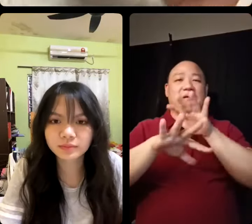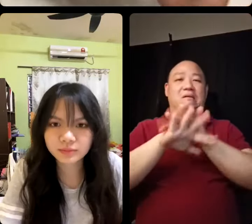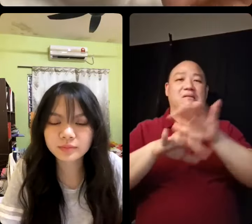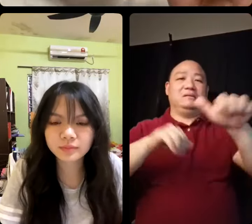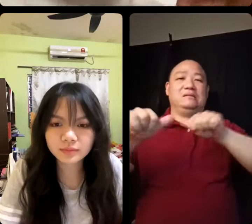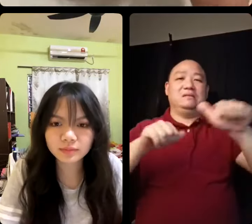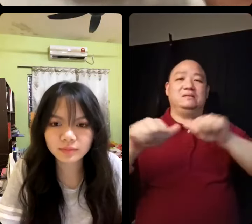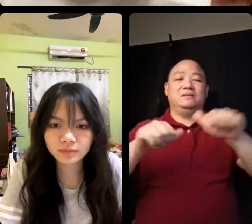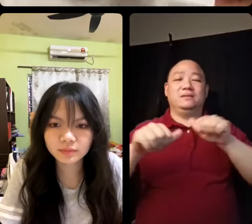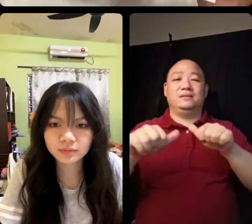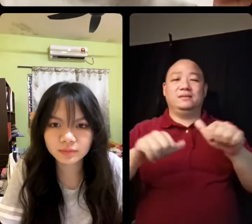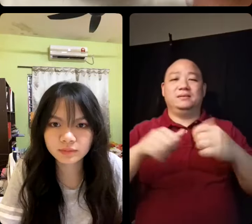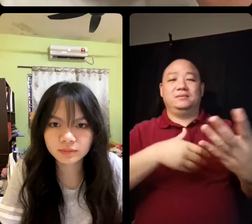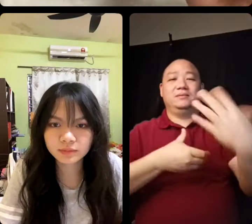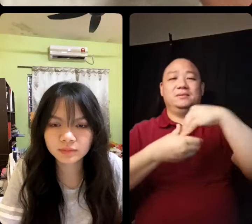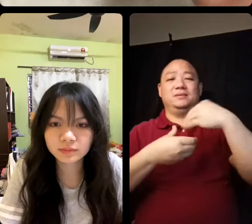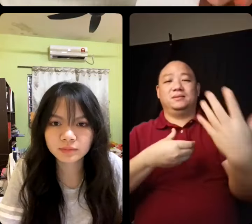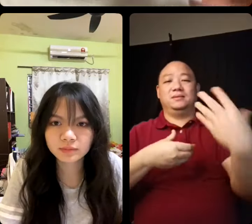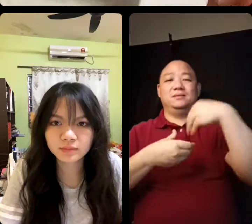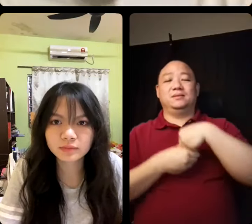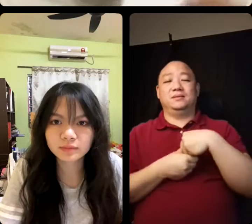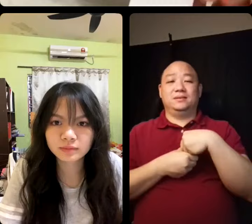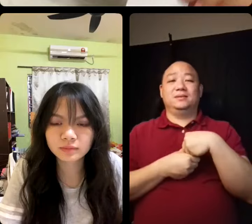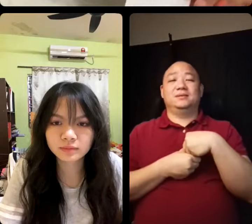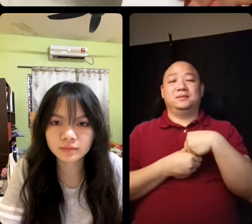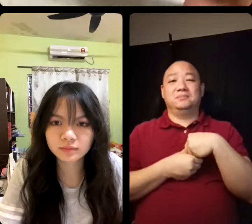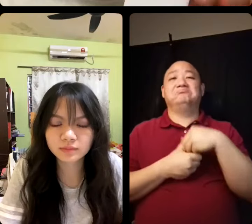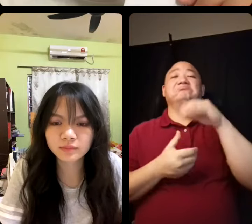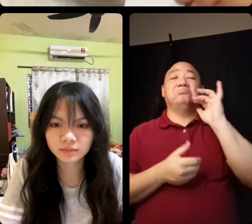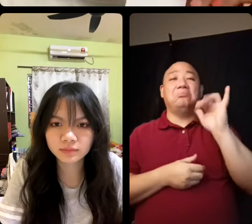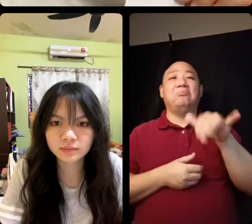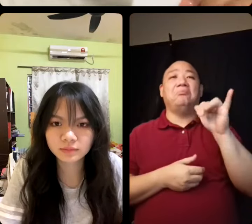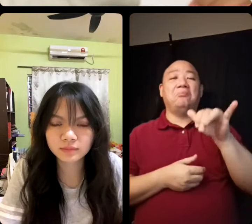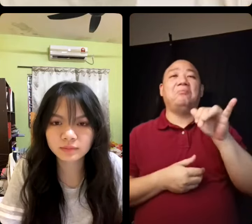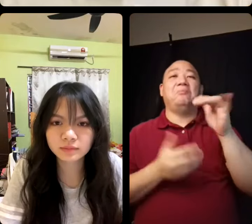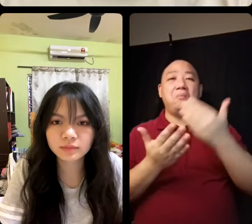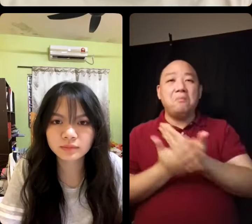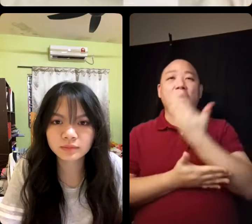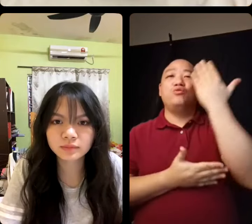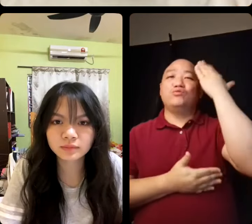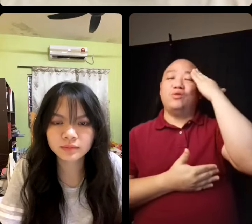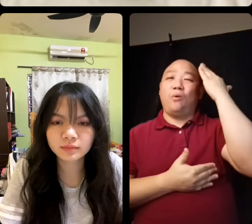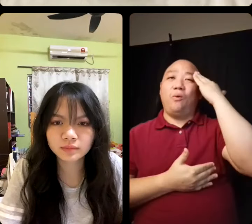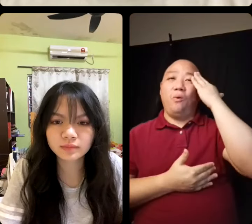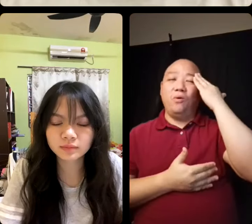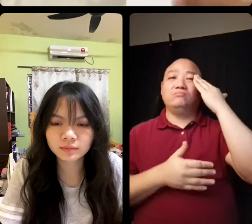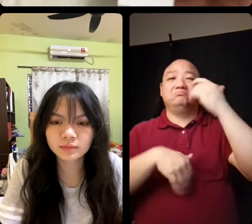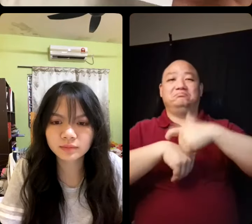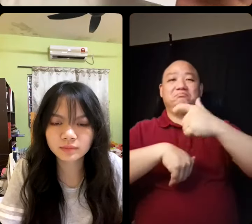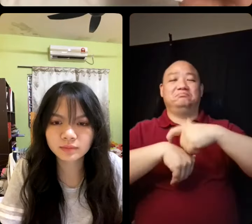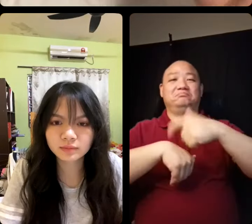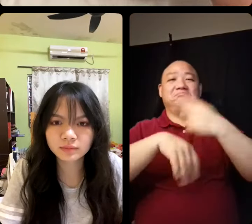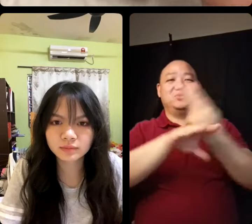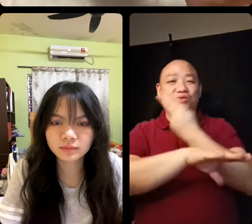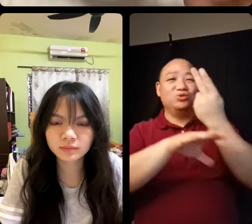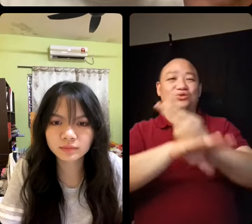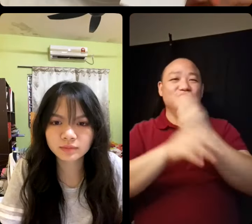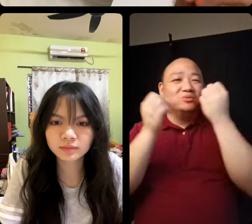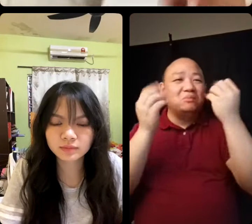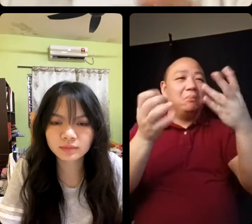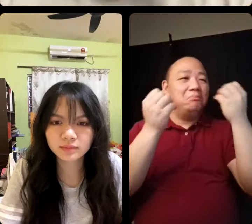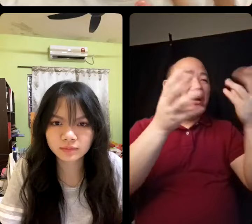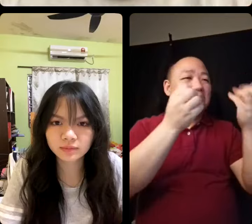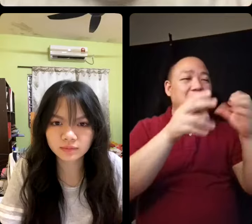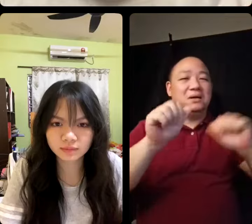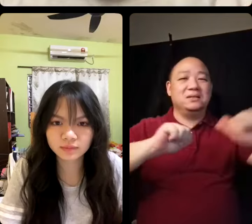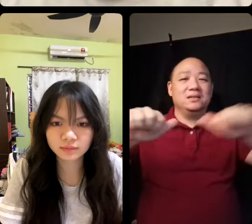kena kira baru tahu where do we actually spend our time on normally. And also like right now you